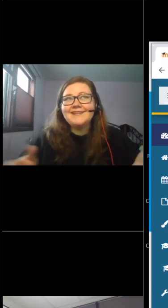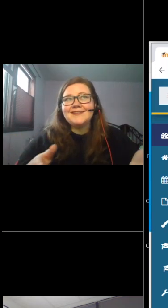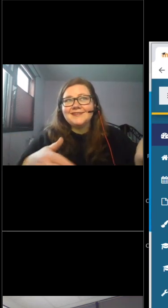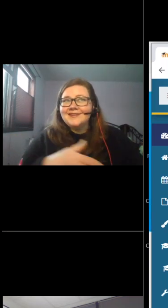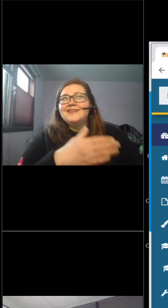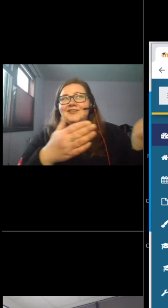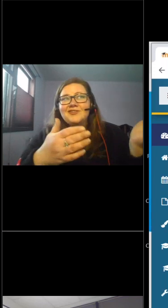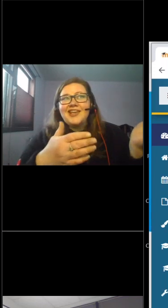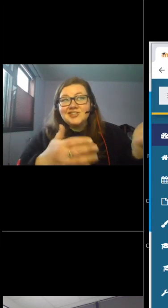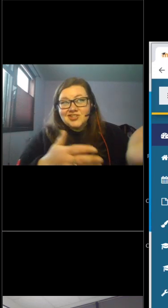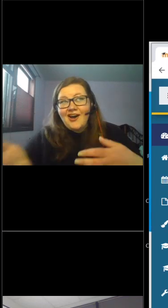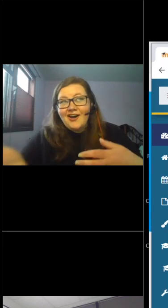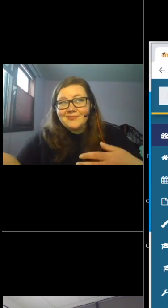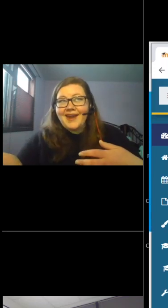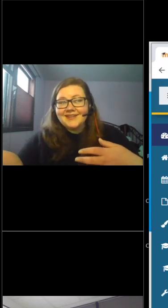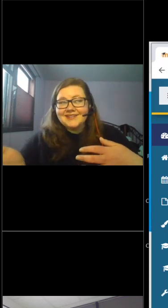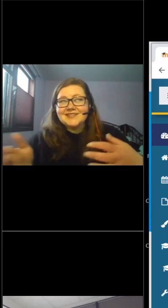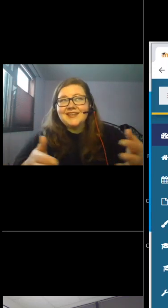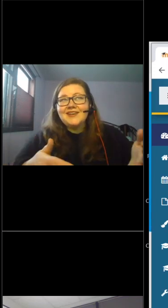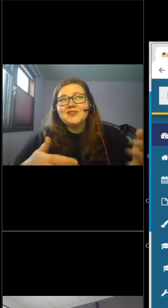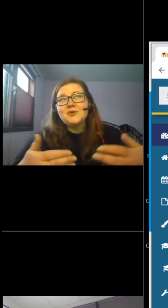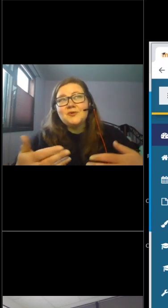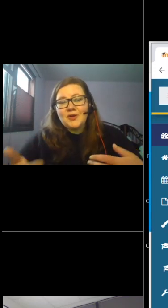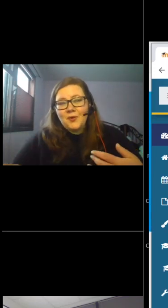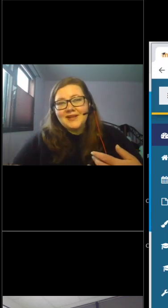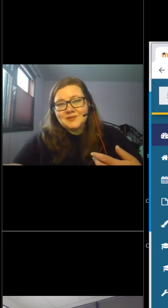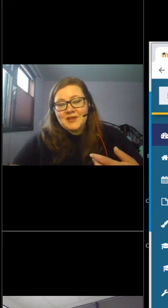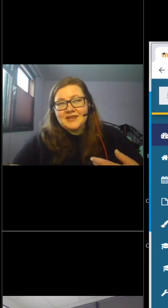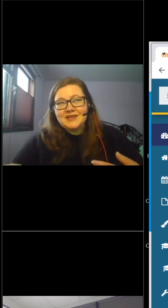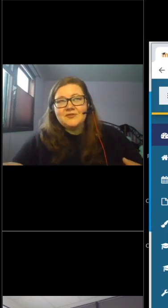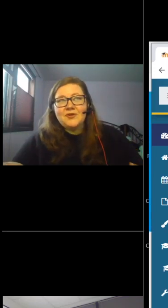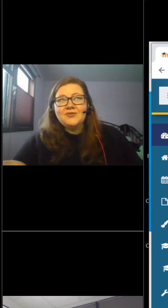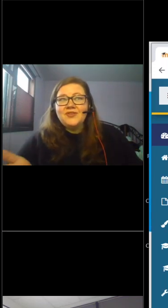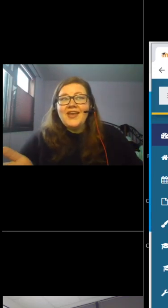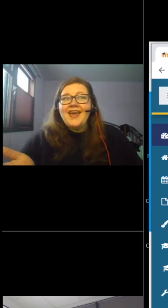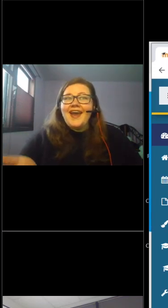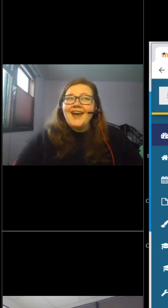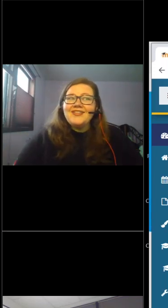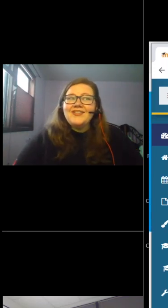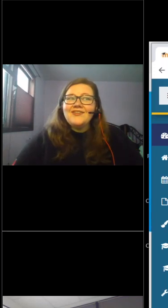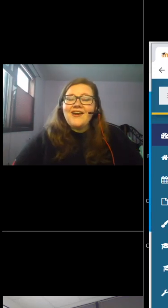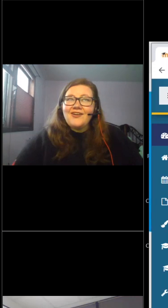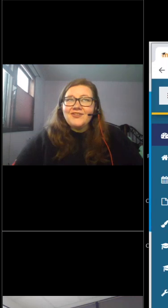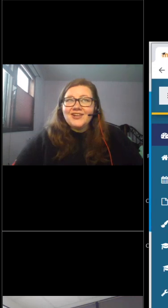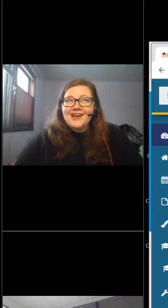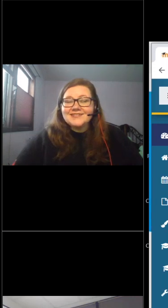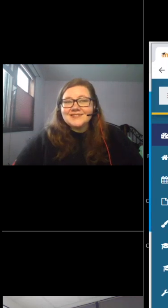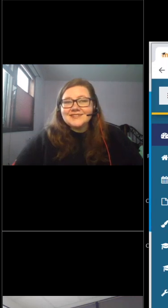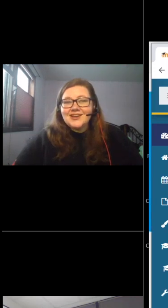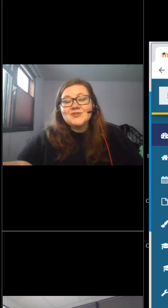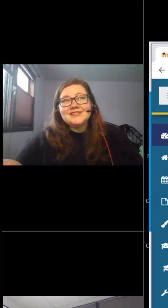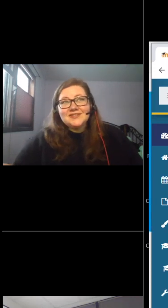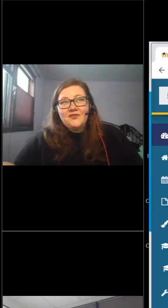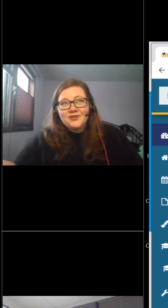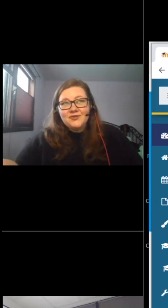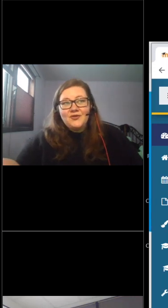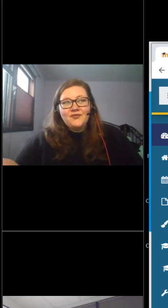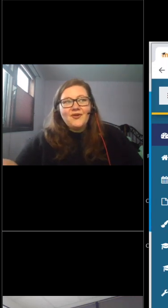right? Like you can't just automatically take it. You would request being enrolled. And then there are other classes that you